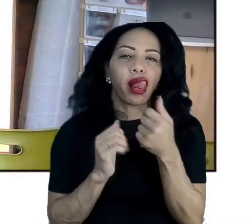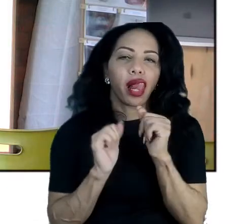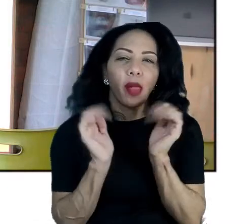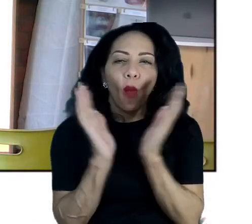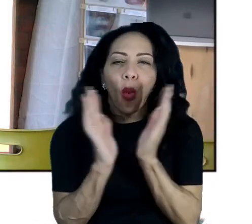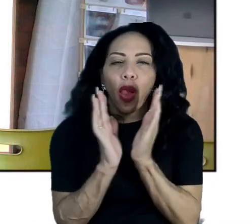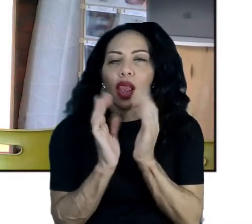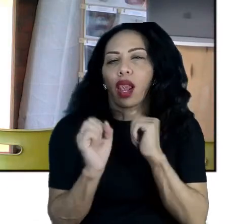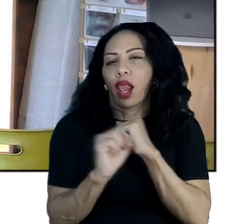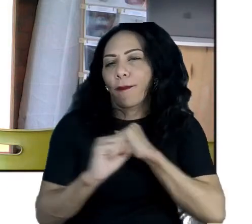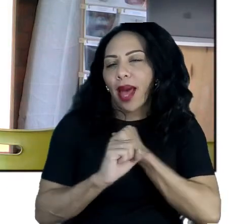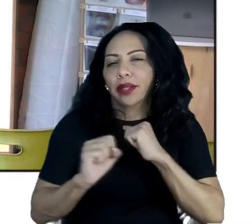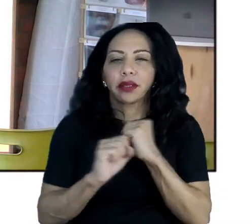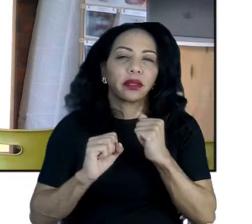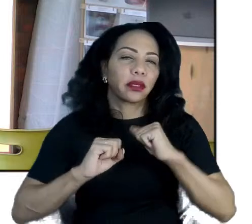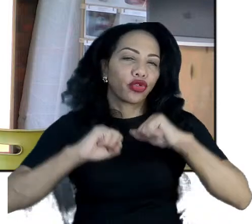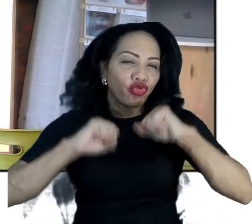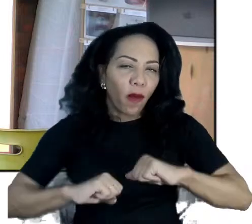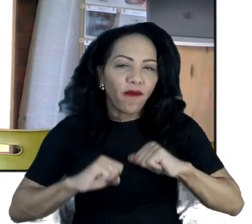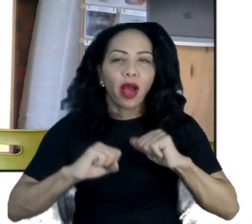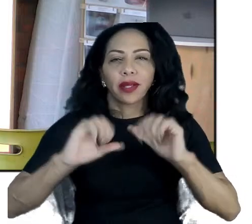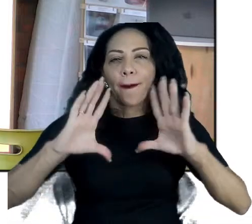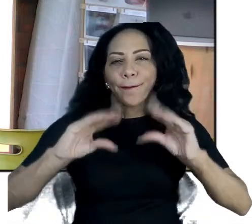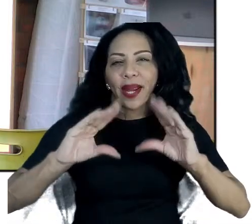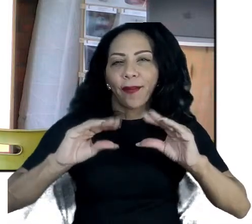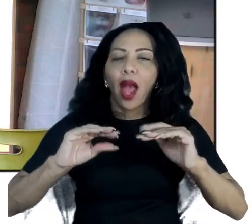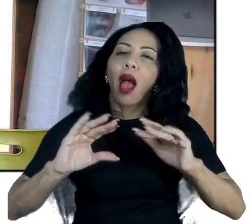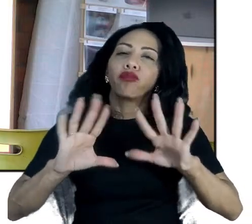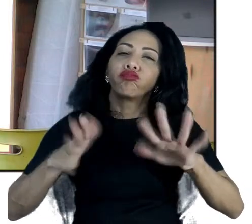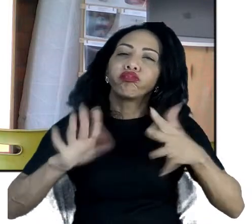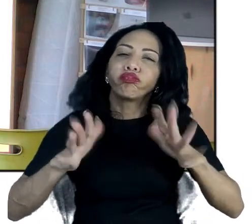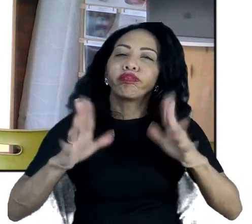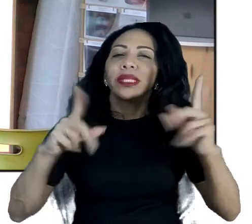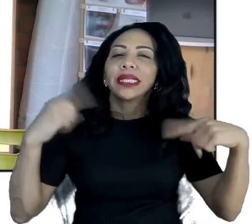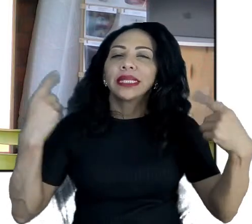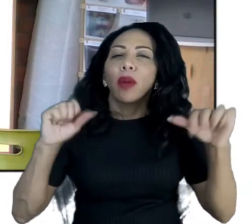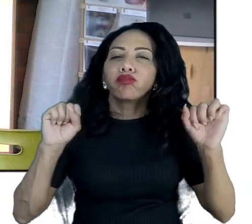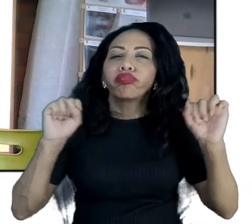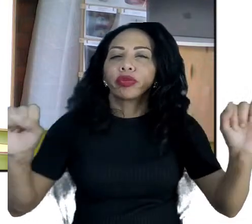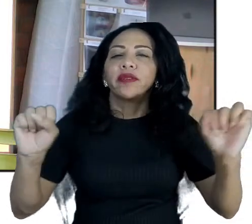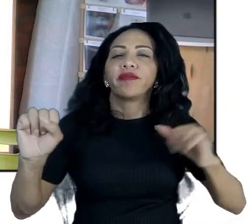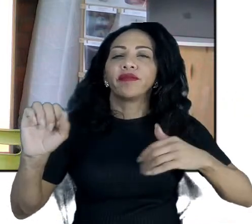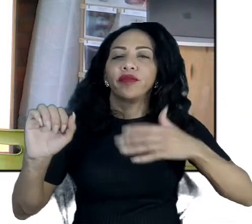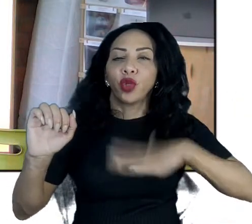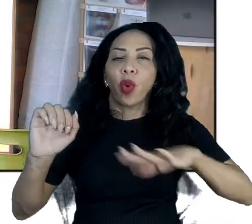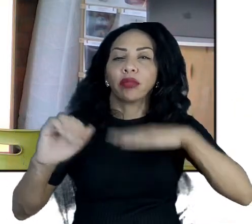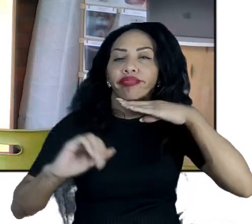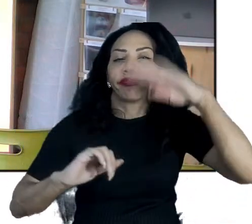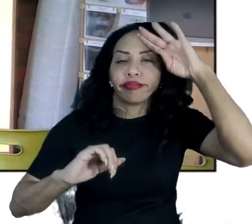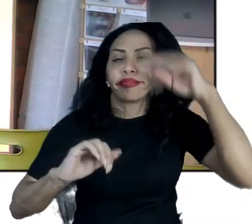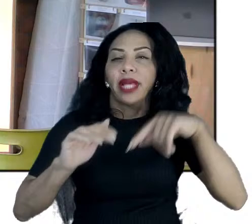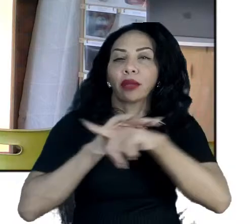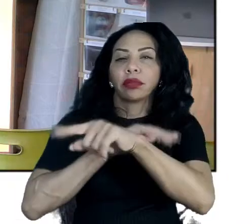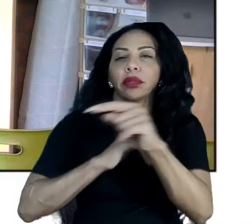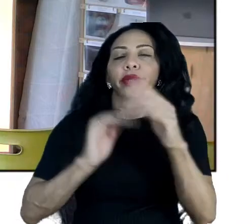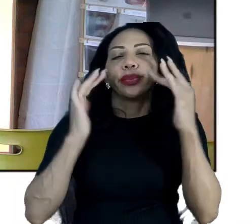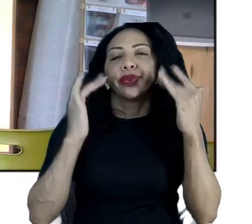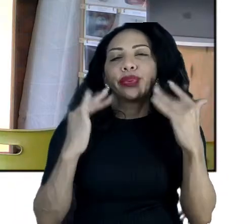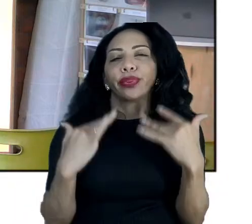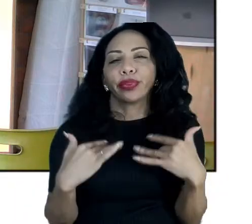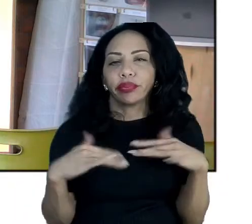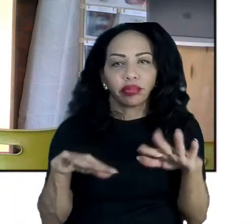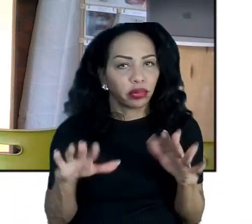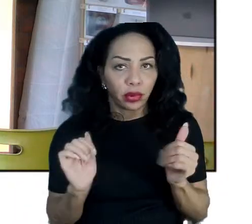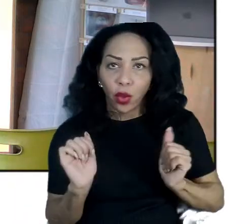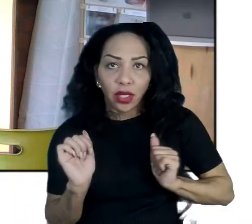Got some sofas and beanbags and things, reasonably well soundproofed. If you need to take a break at any point, you can pop in there. We're not expecting